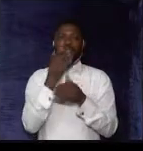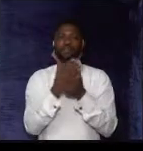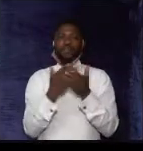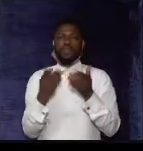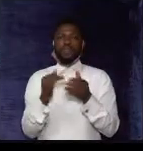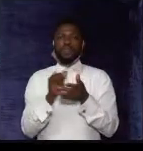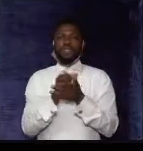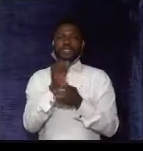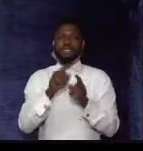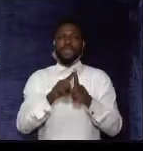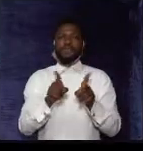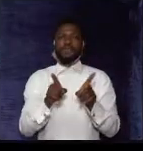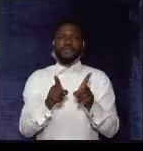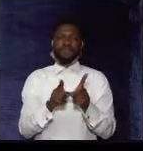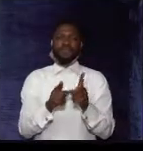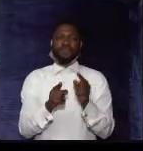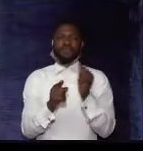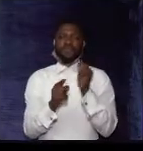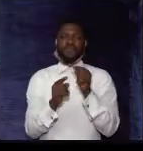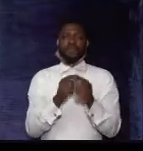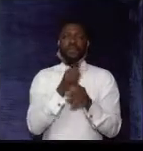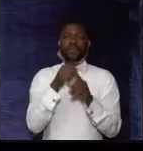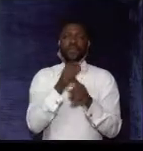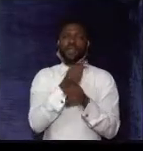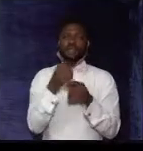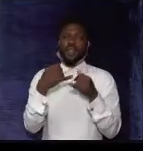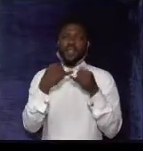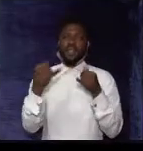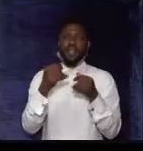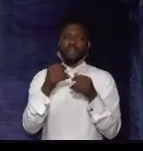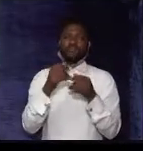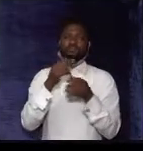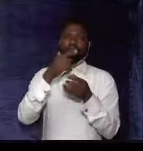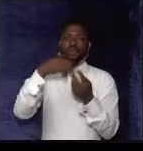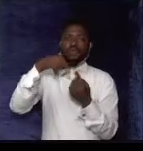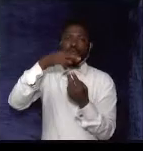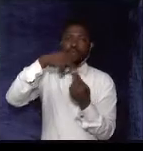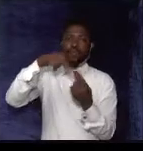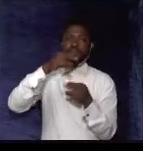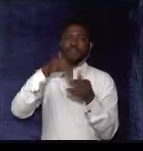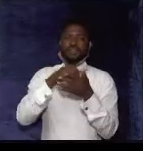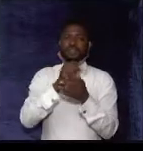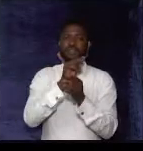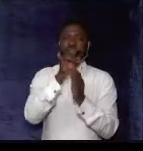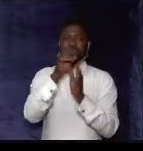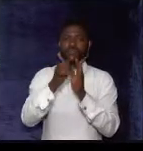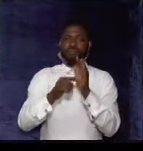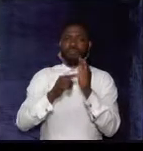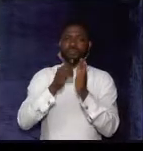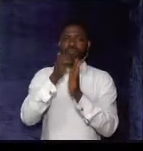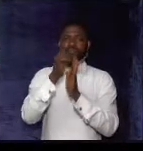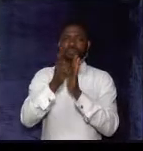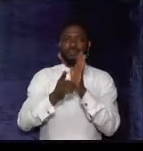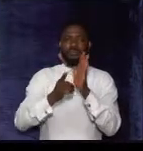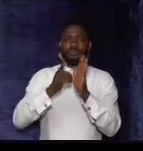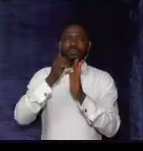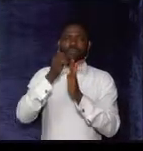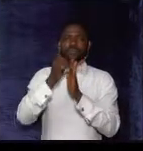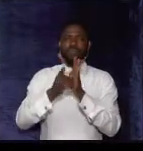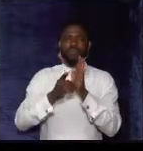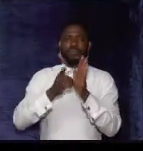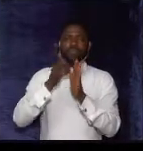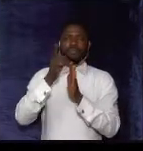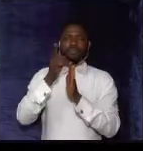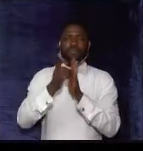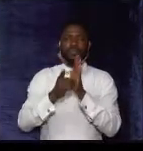Now let's take a look at something different. When a line rotates in a circle, we have done this before, it goes